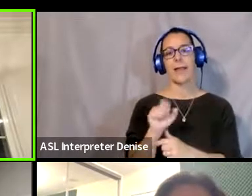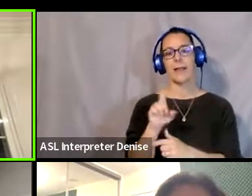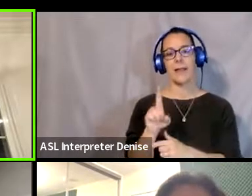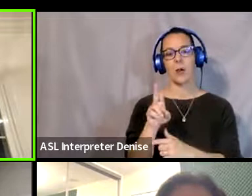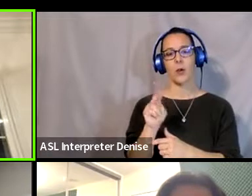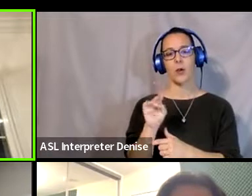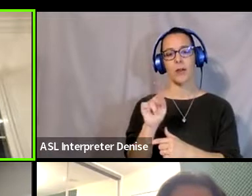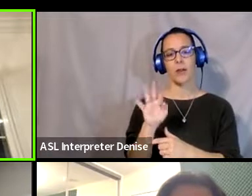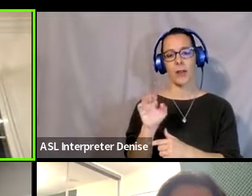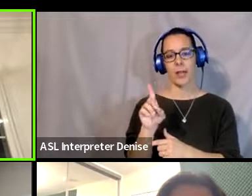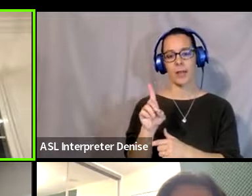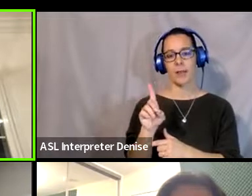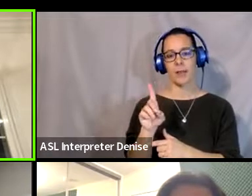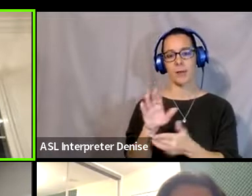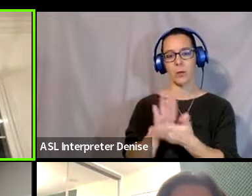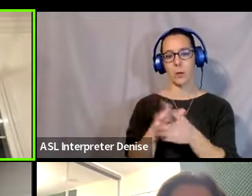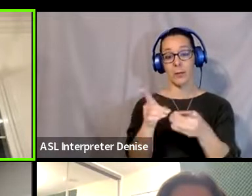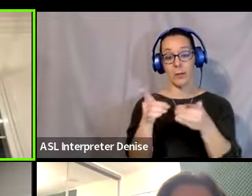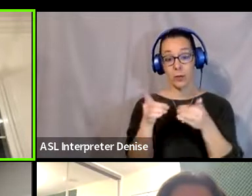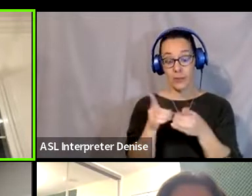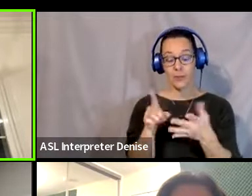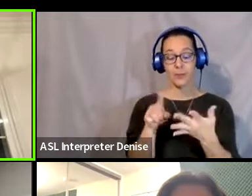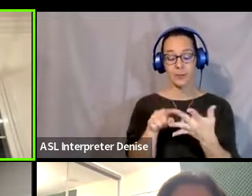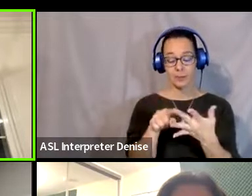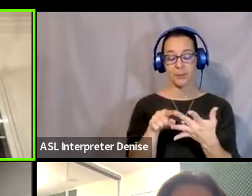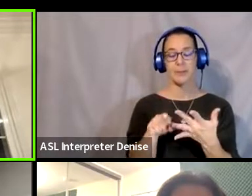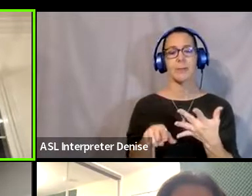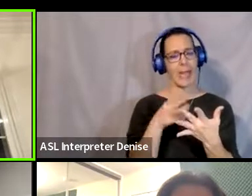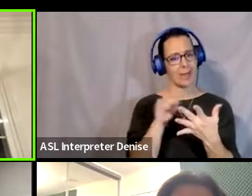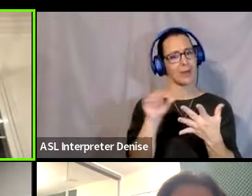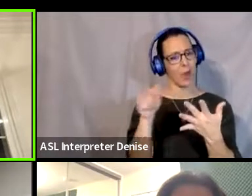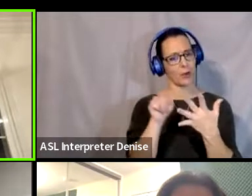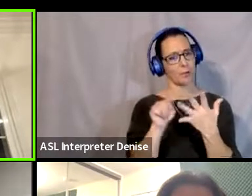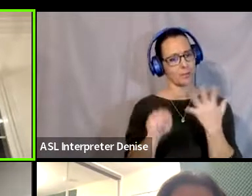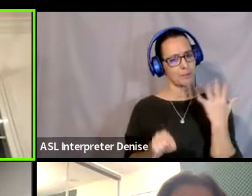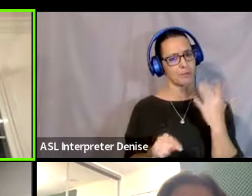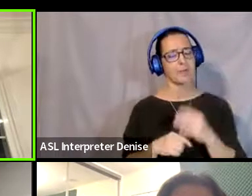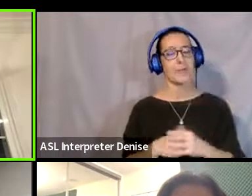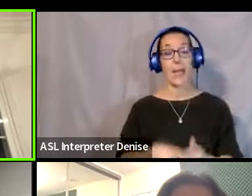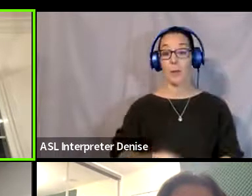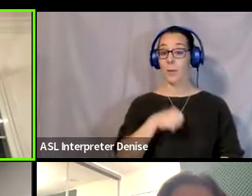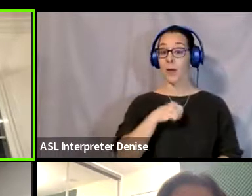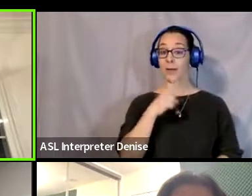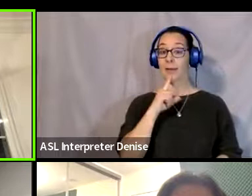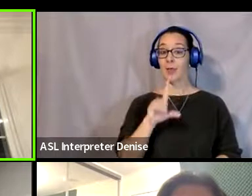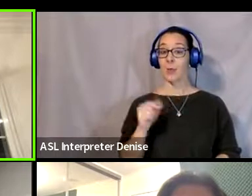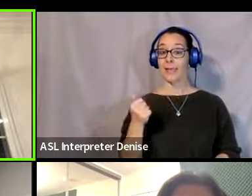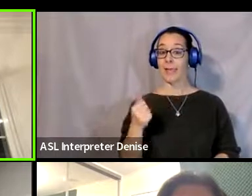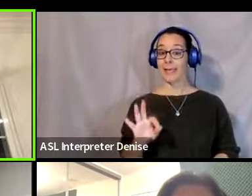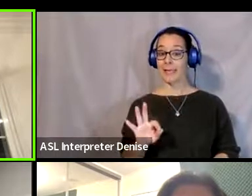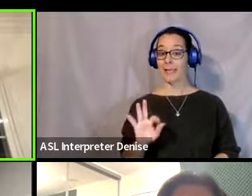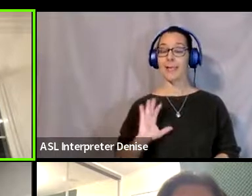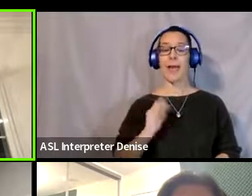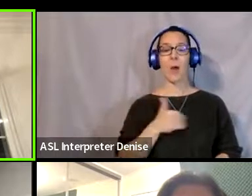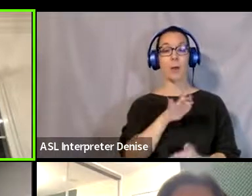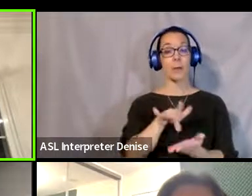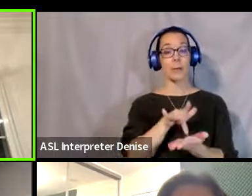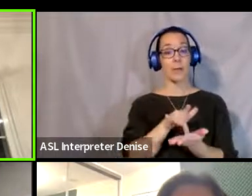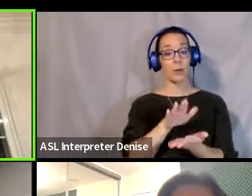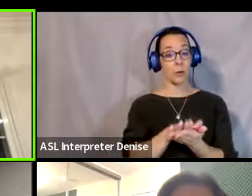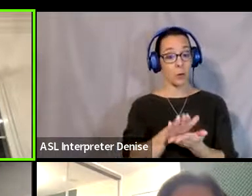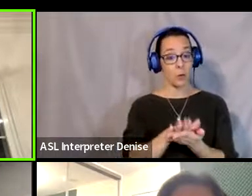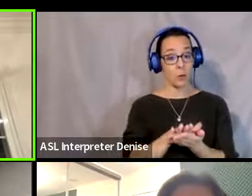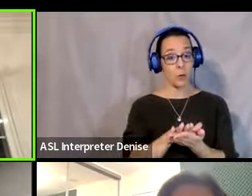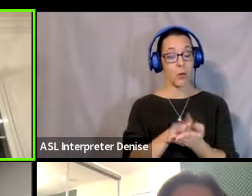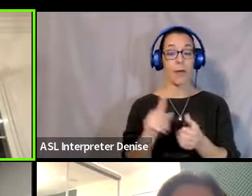District, amongst many others. I'm very proud to say that in 2019, our middle school was the first